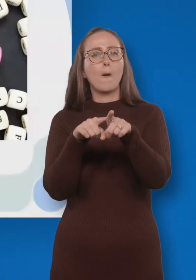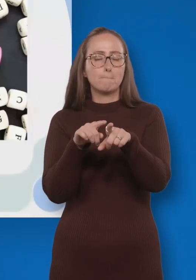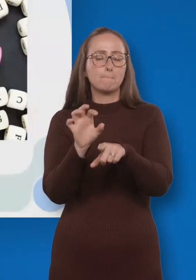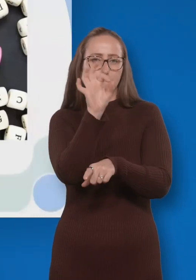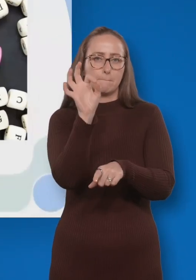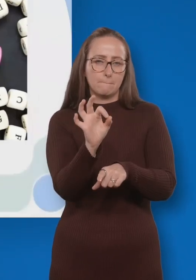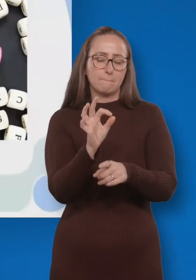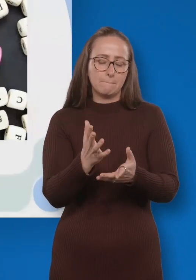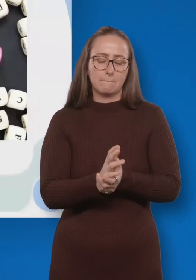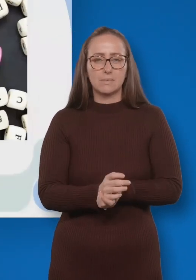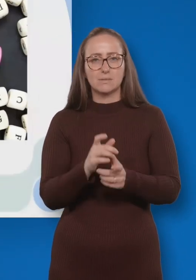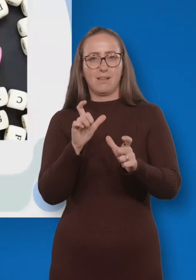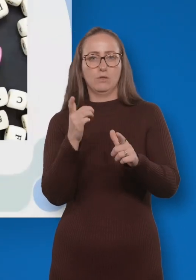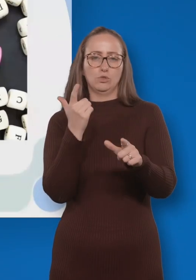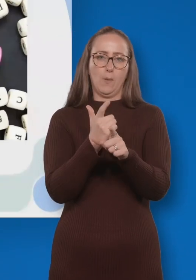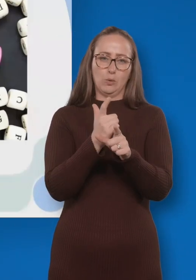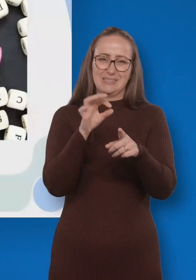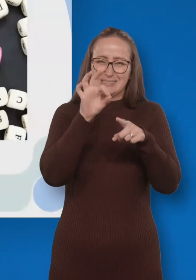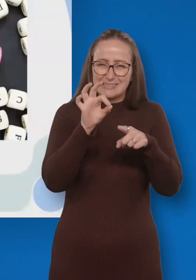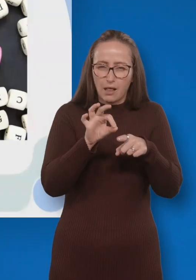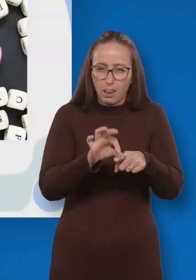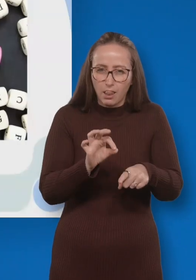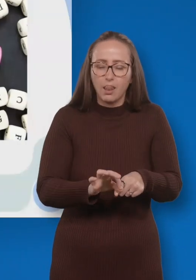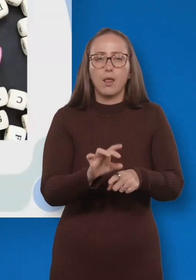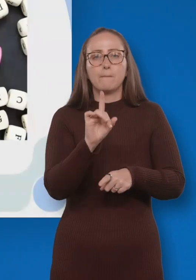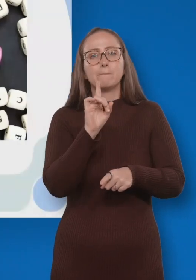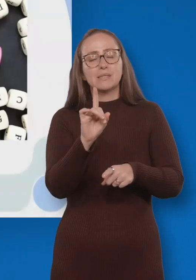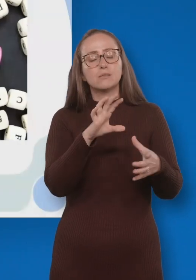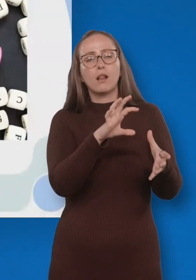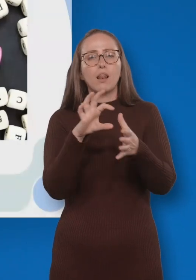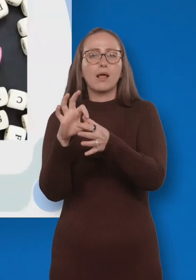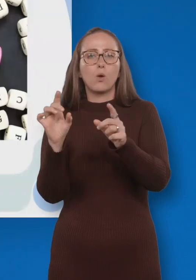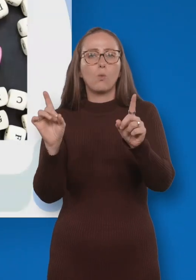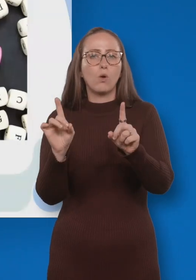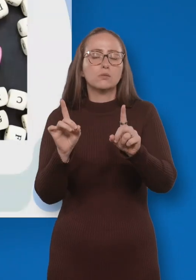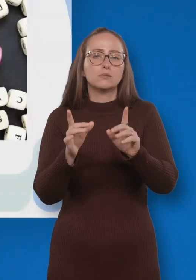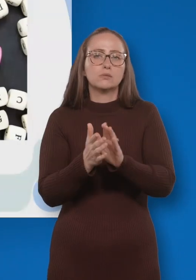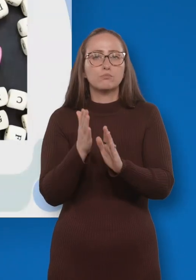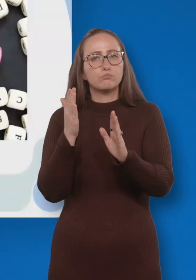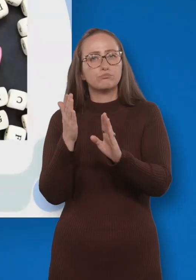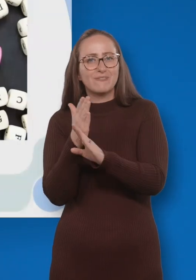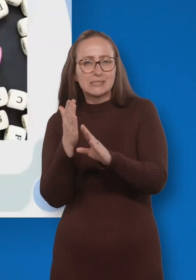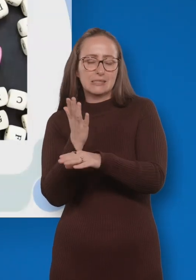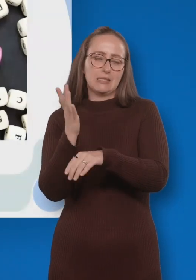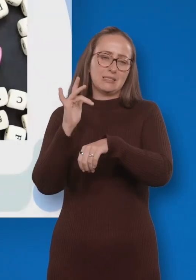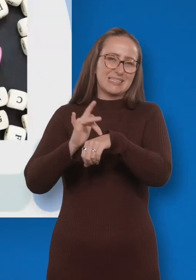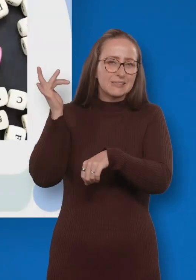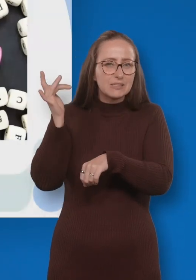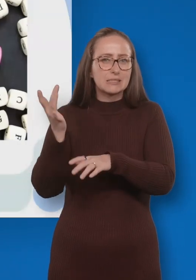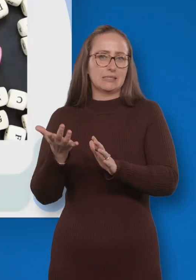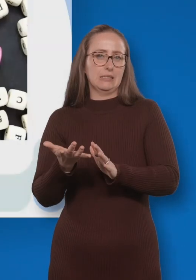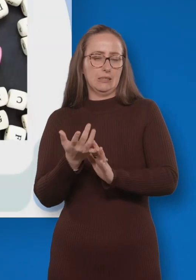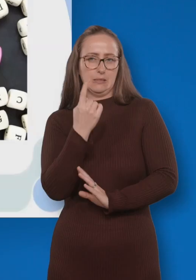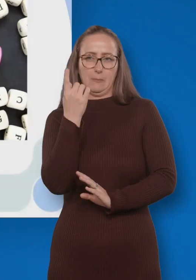and still about like the level of detail or not, but more with relation to privacy and sensitivity. So